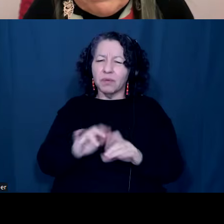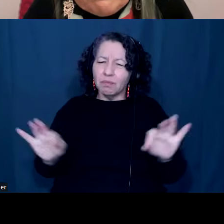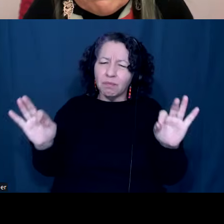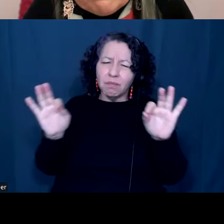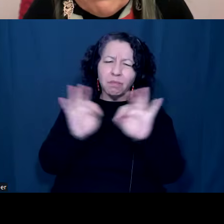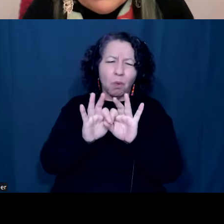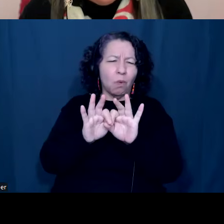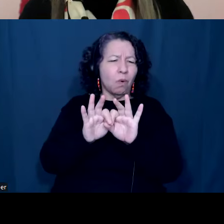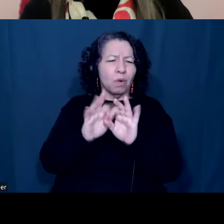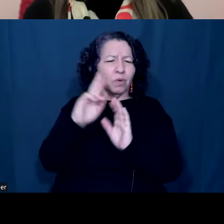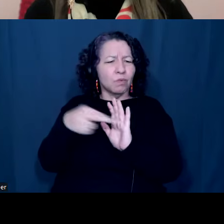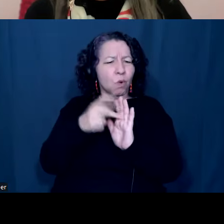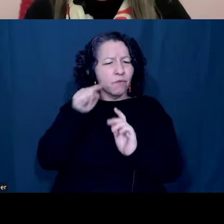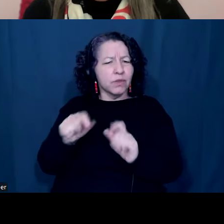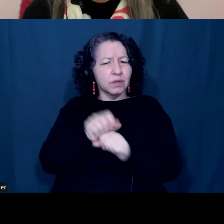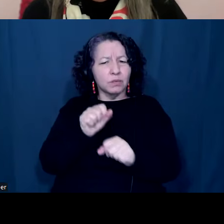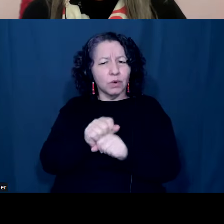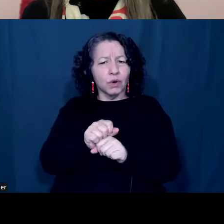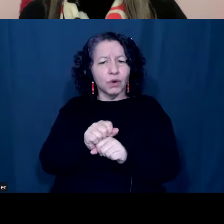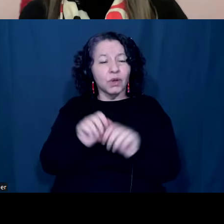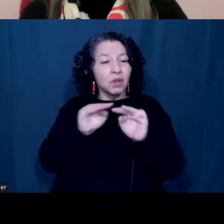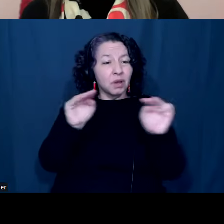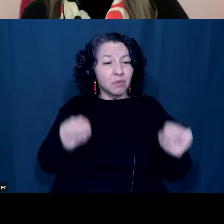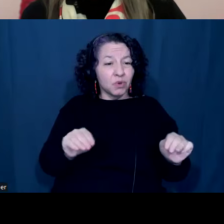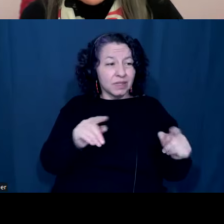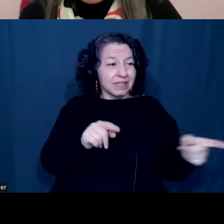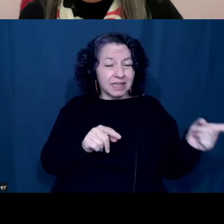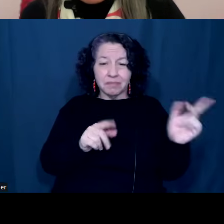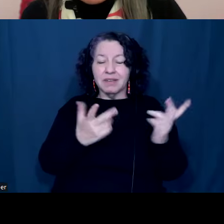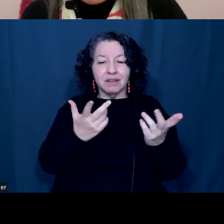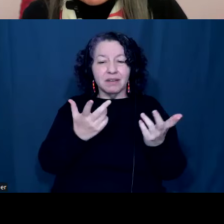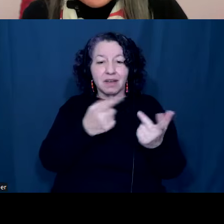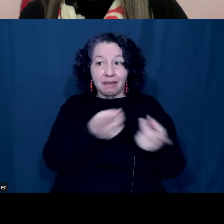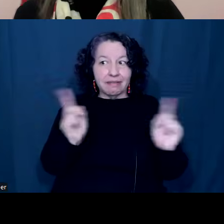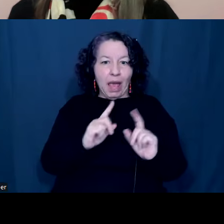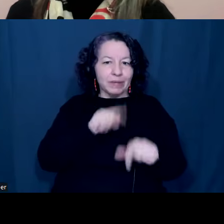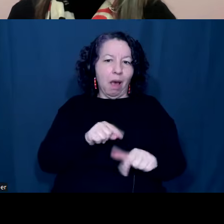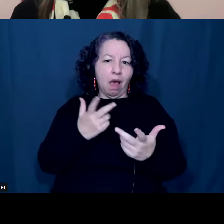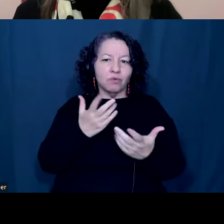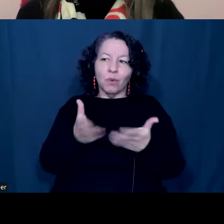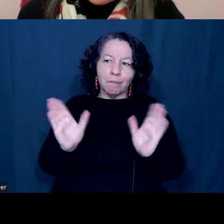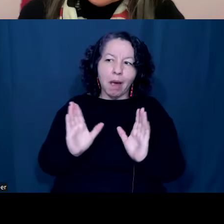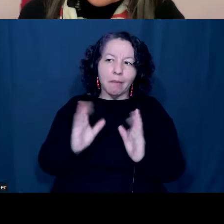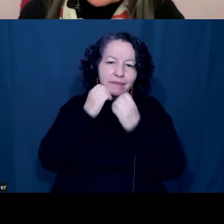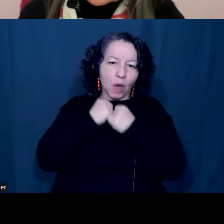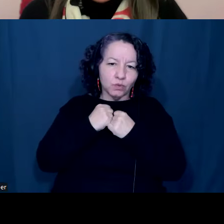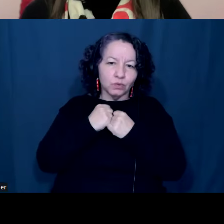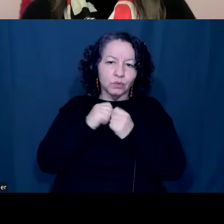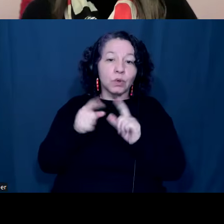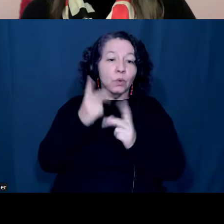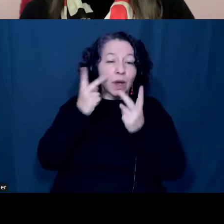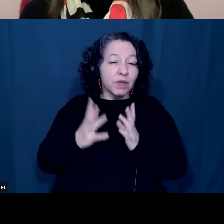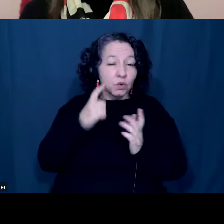Museums respond to public values. When visitors notice changes,